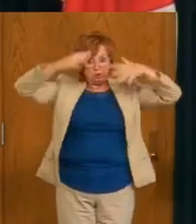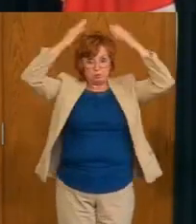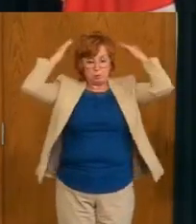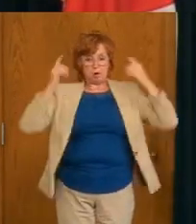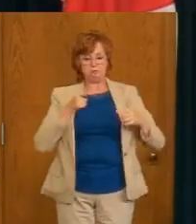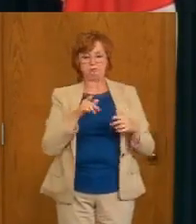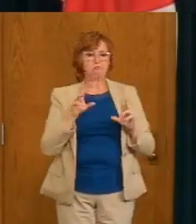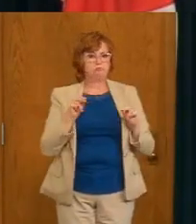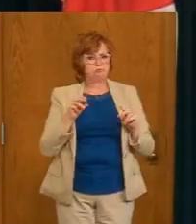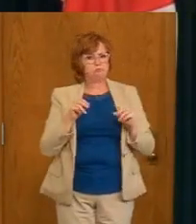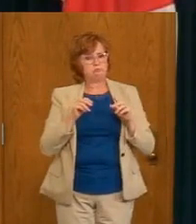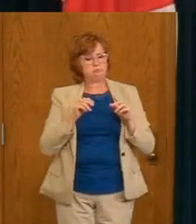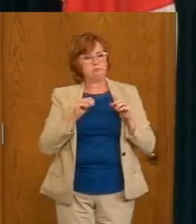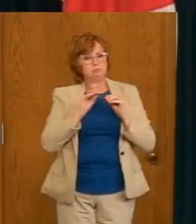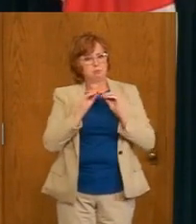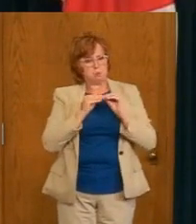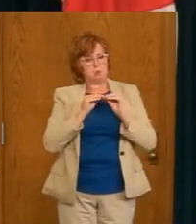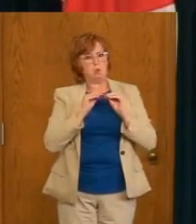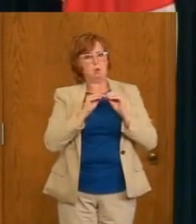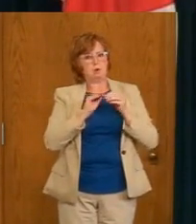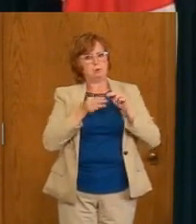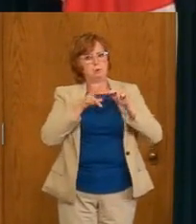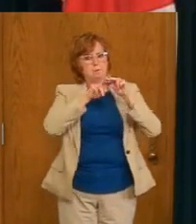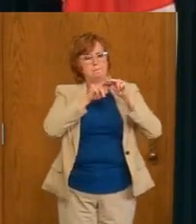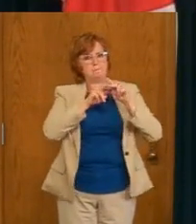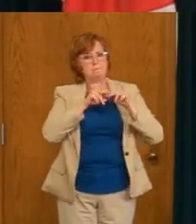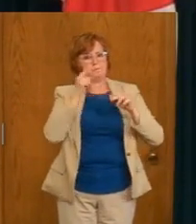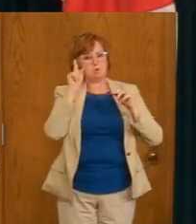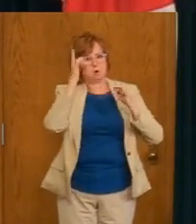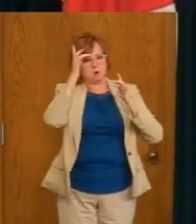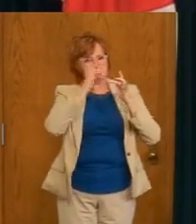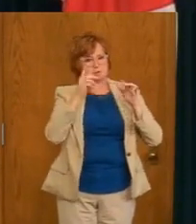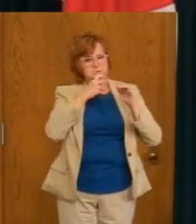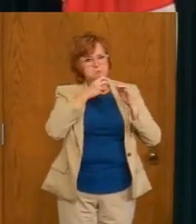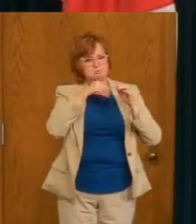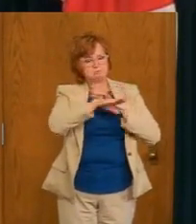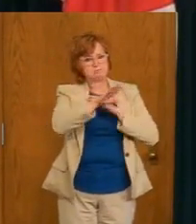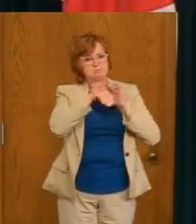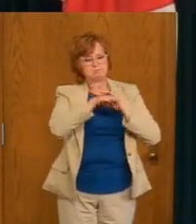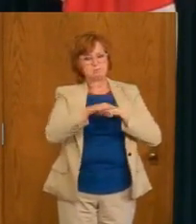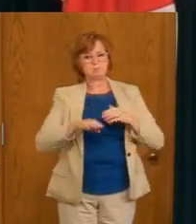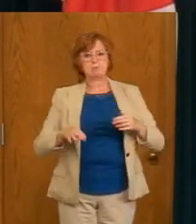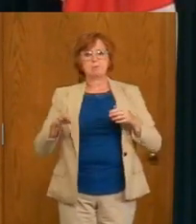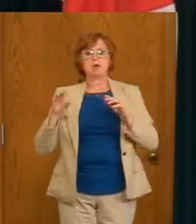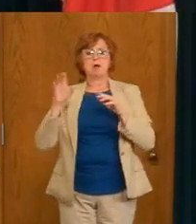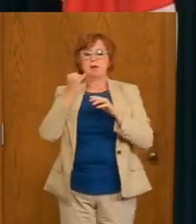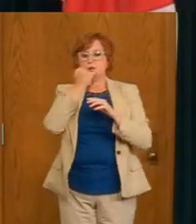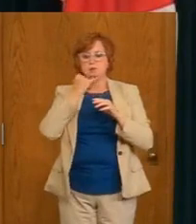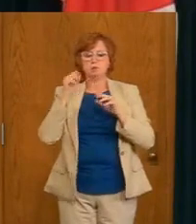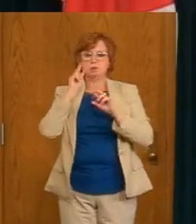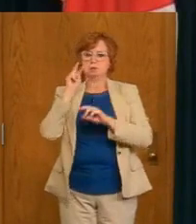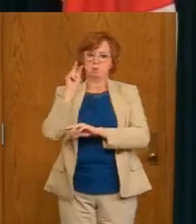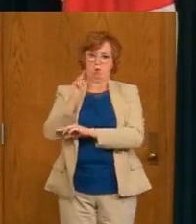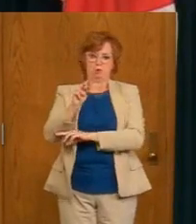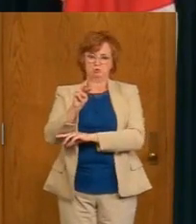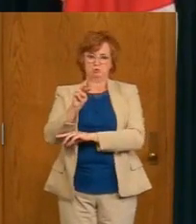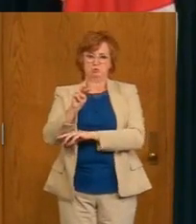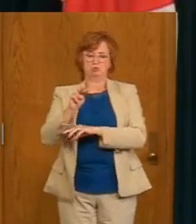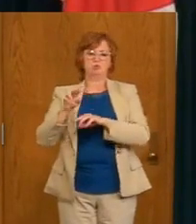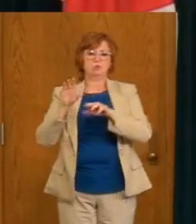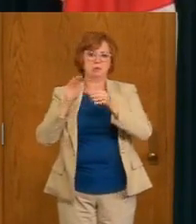have variants like Alpha and Gamma and Delta that are more transmittable, can be more severe irrespective of